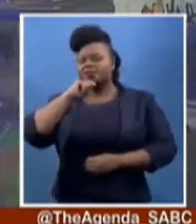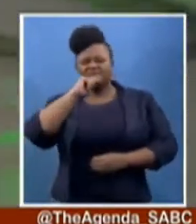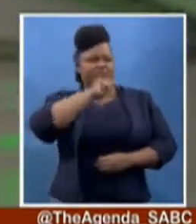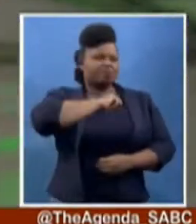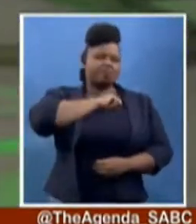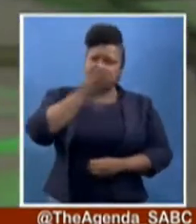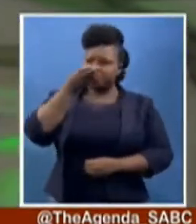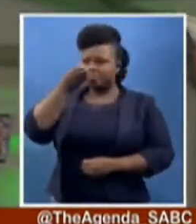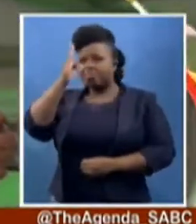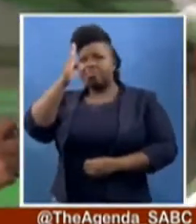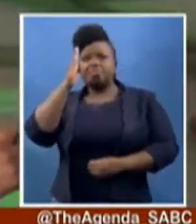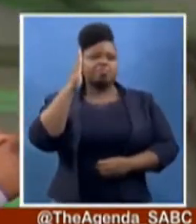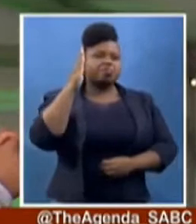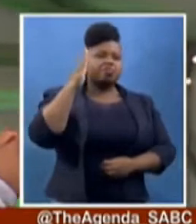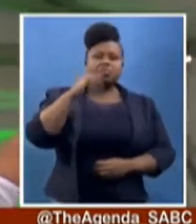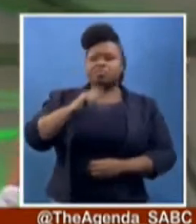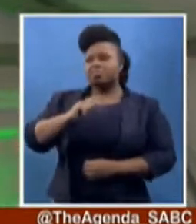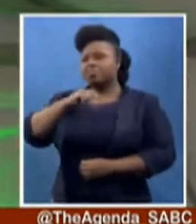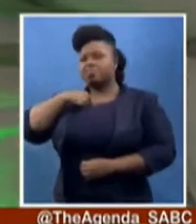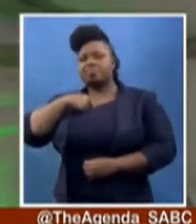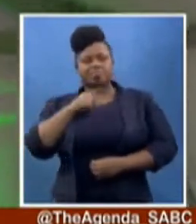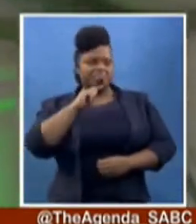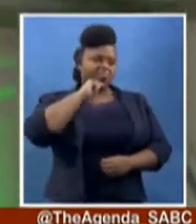kiutsapile, agarisho,